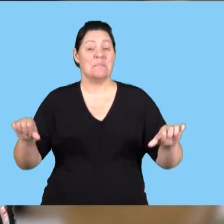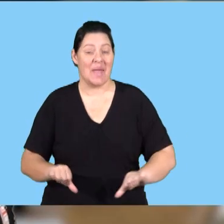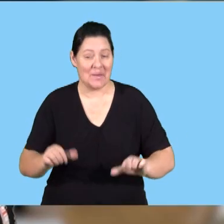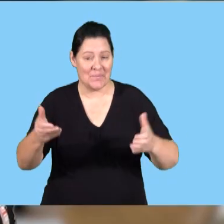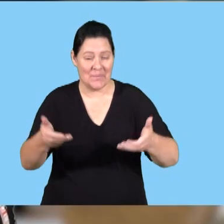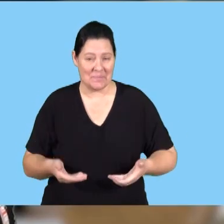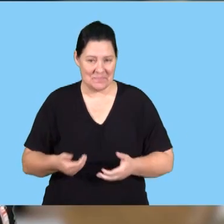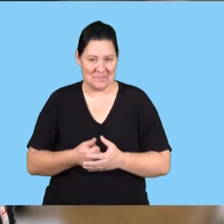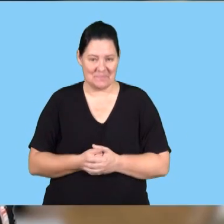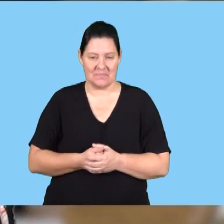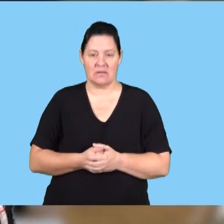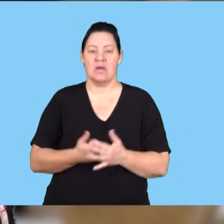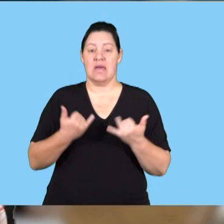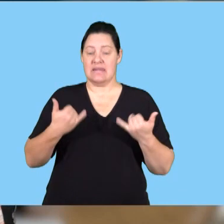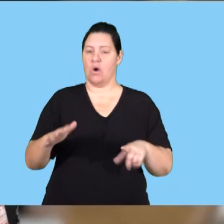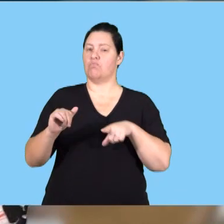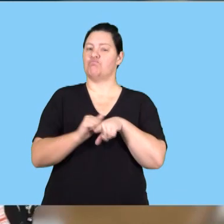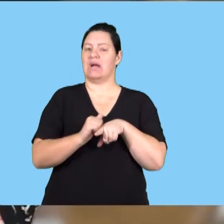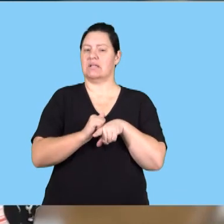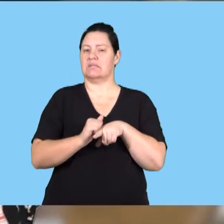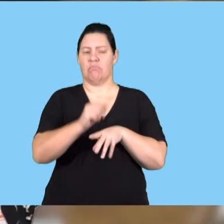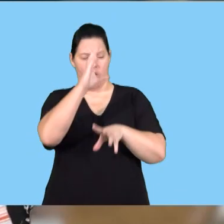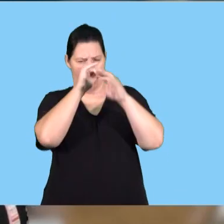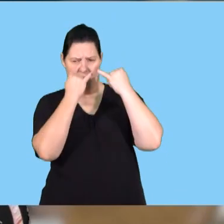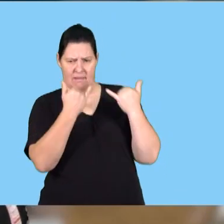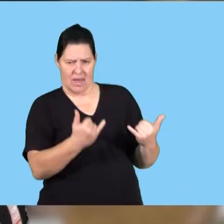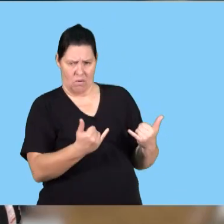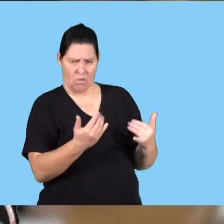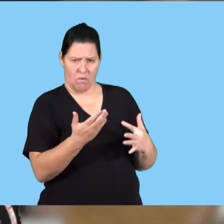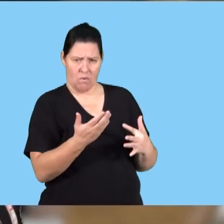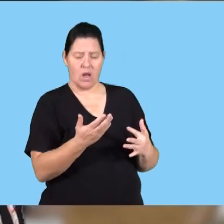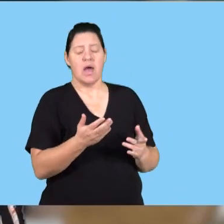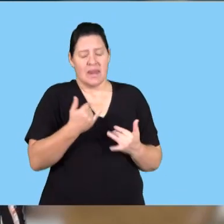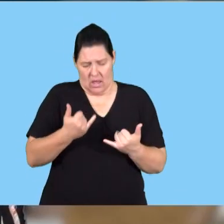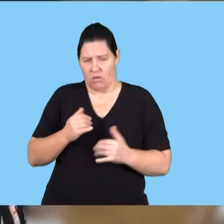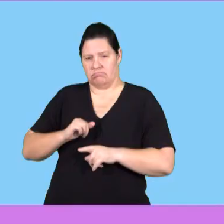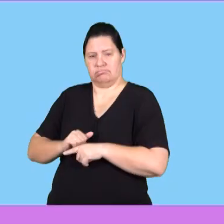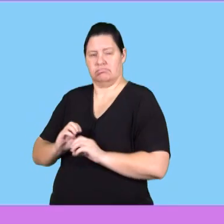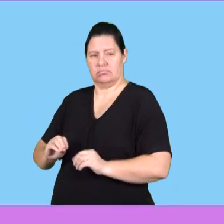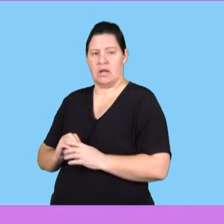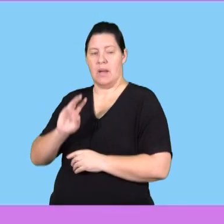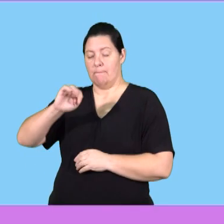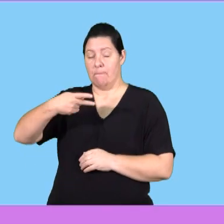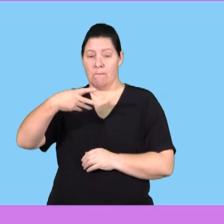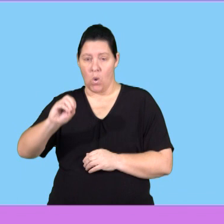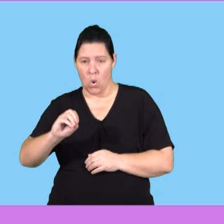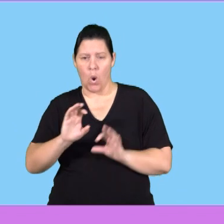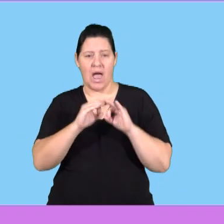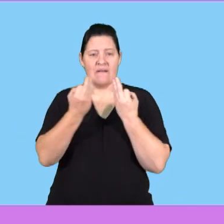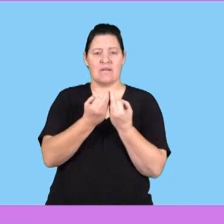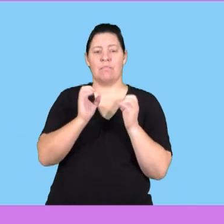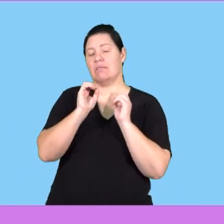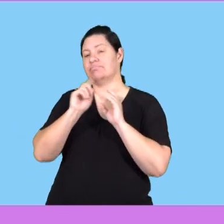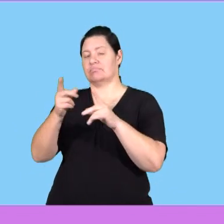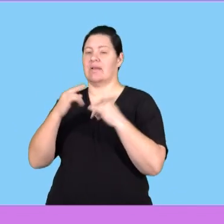Welcome back. Let us practice what you've just learned before the break. Mpho is taking her family to